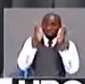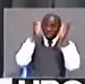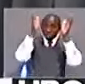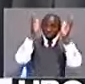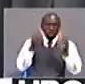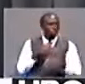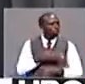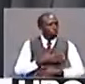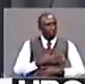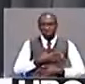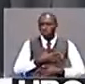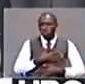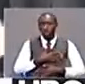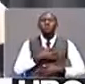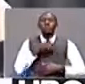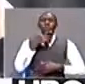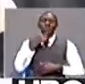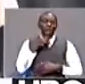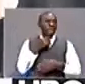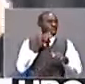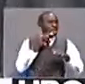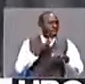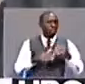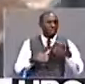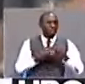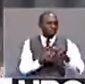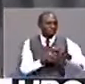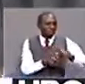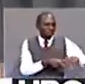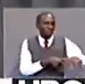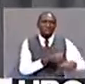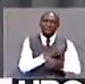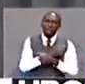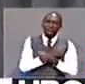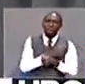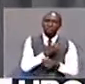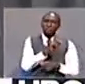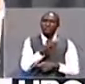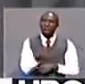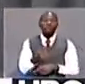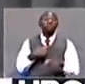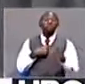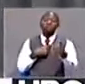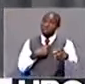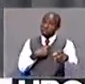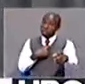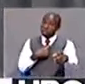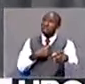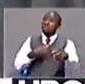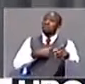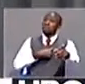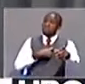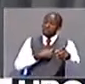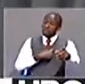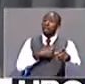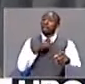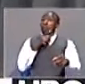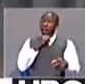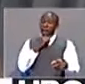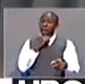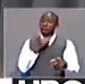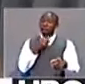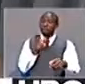who, he was not selective. He was a man who loved everyone. And for me, by the way, I'm among those few people